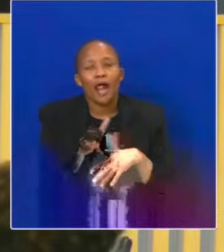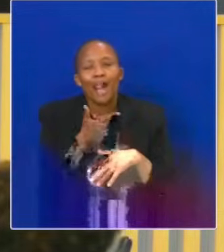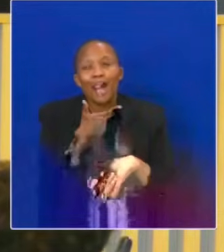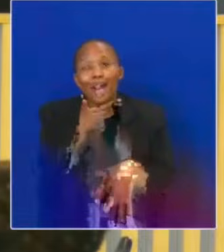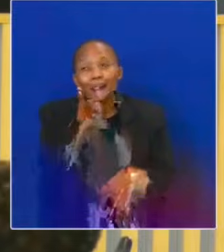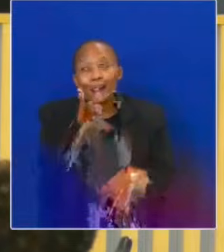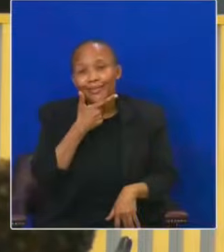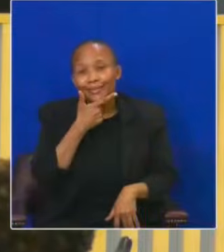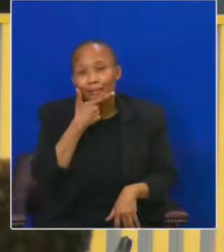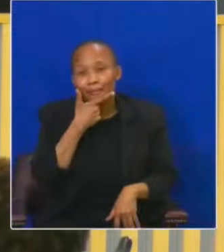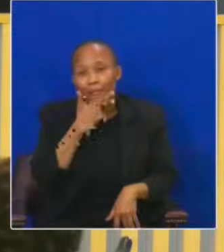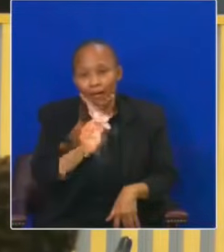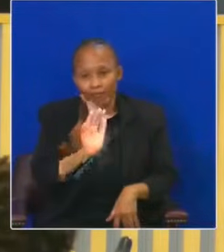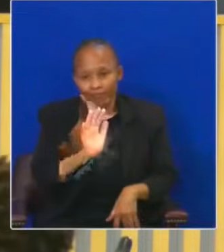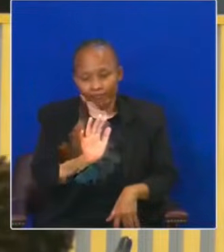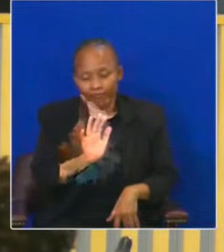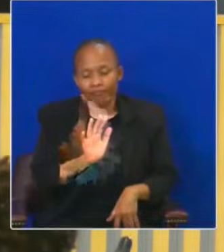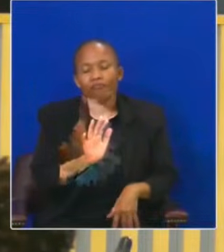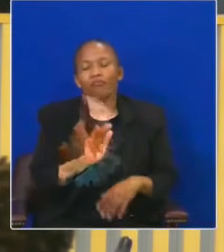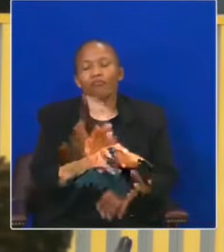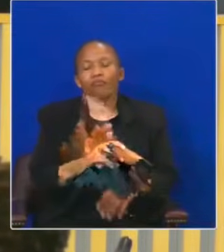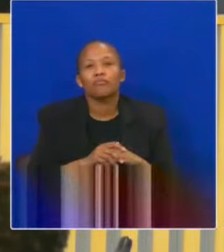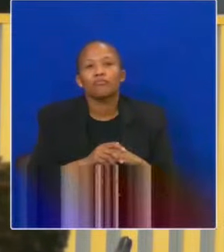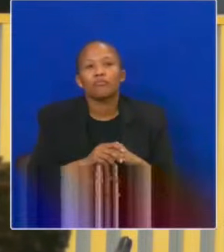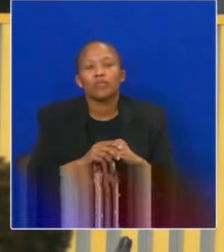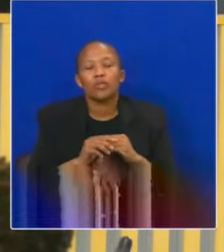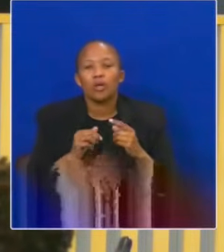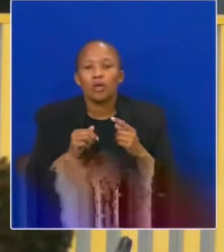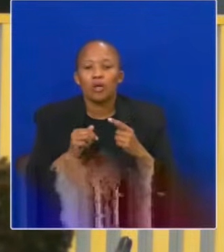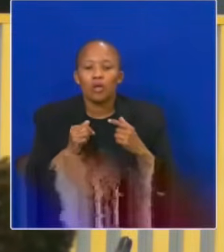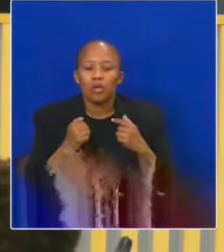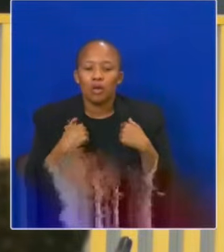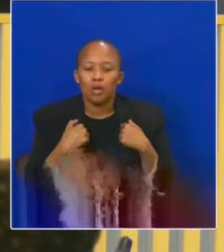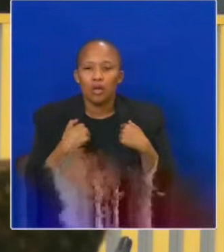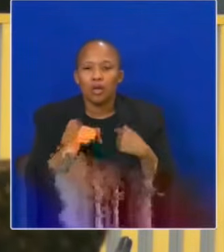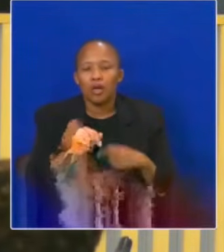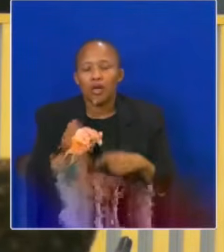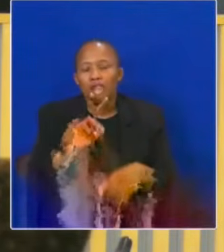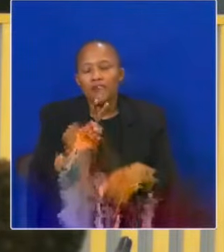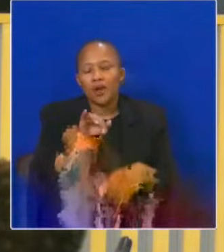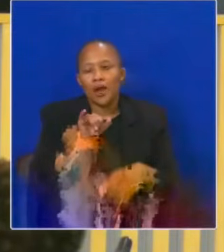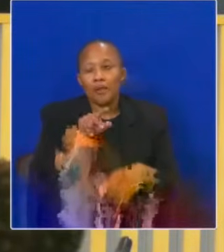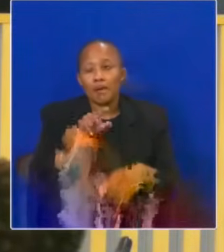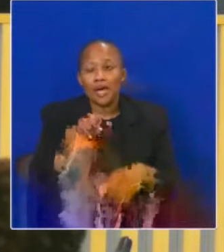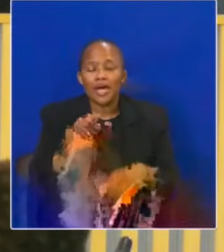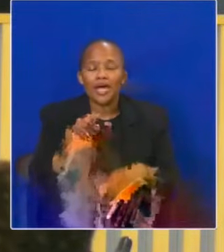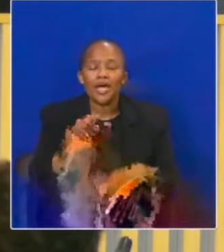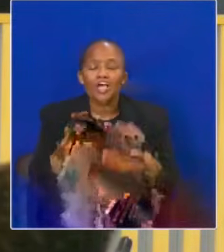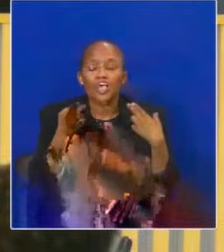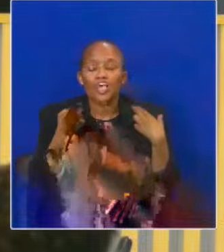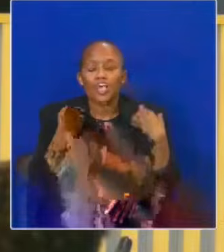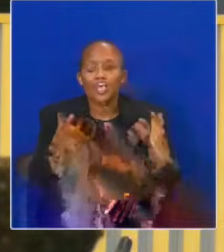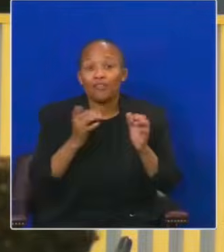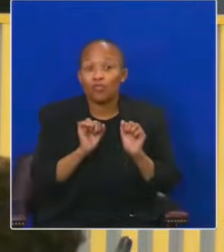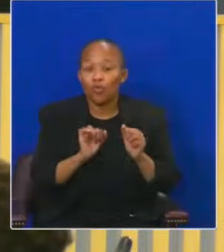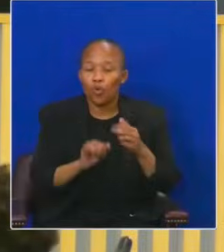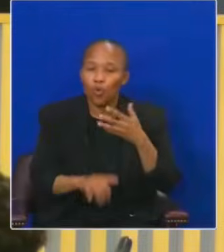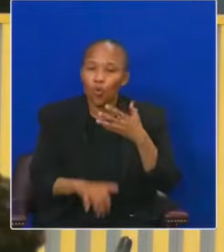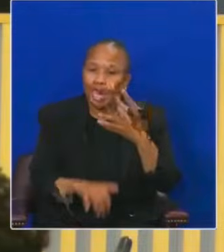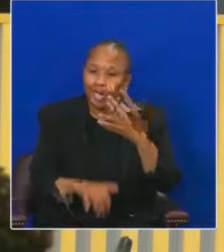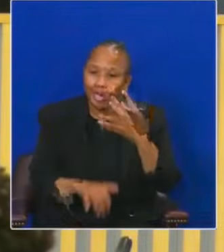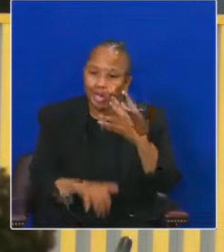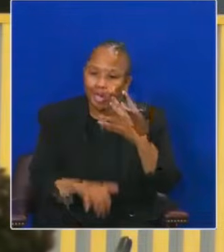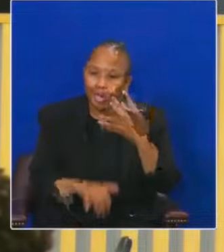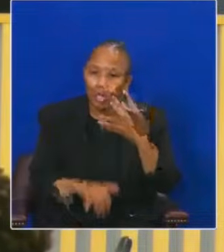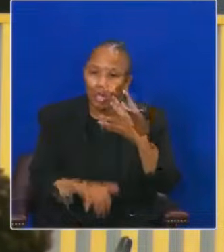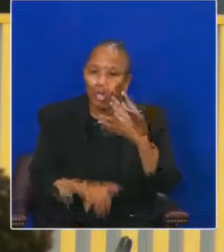we went to CAT VIP Security Services in Main Lane with our